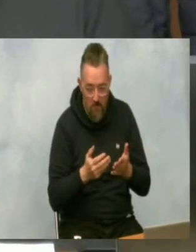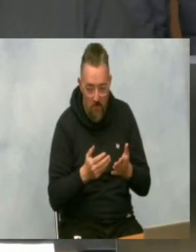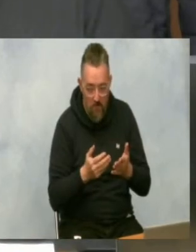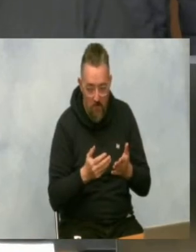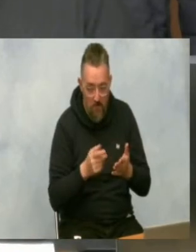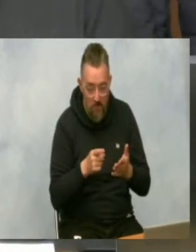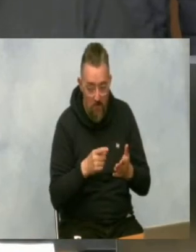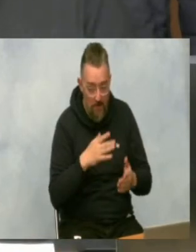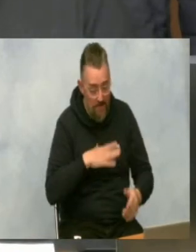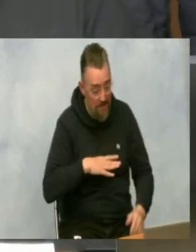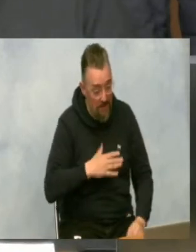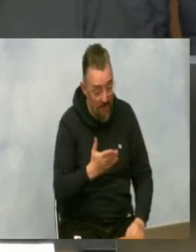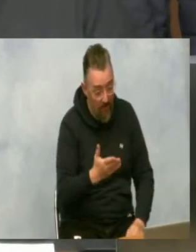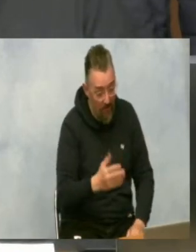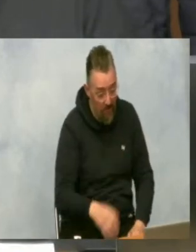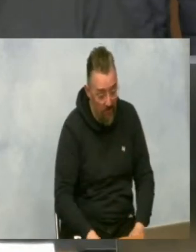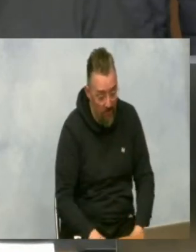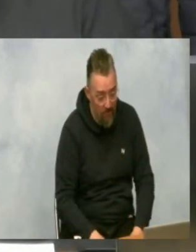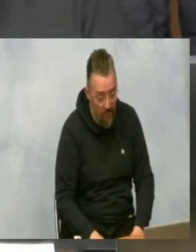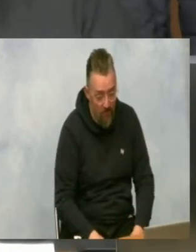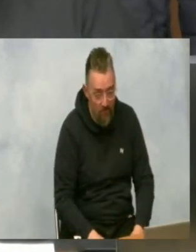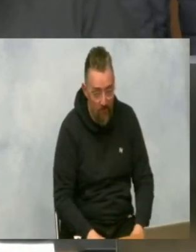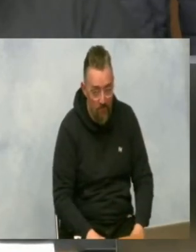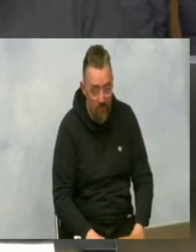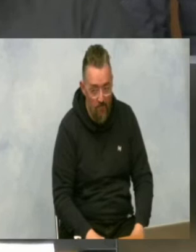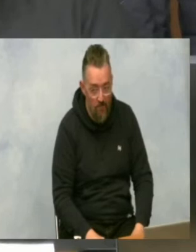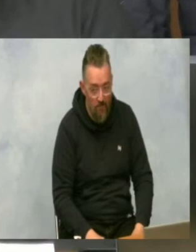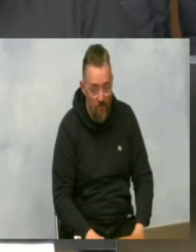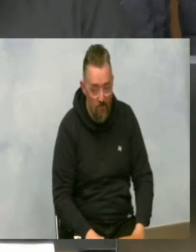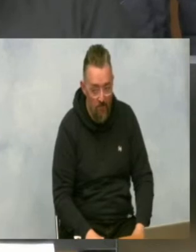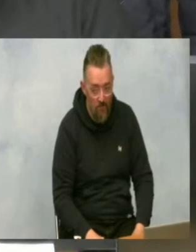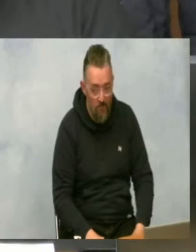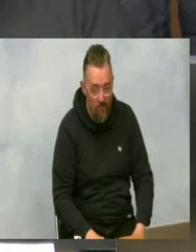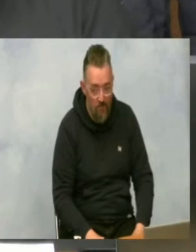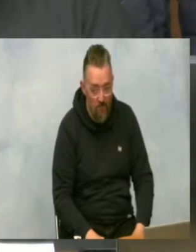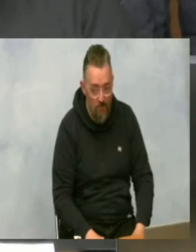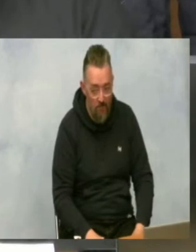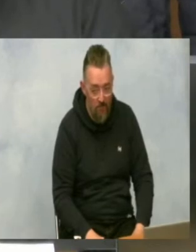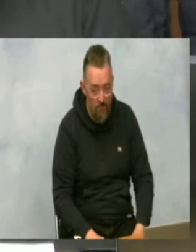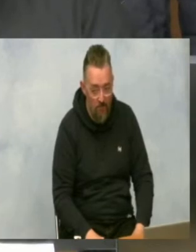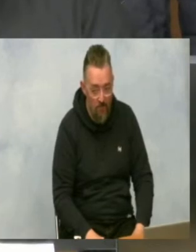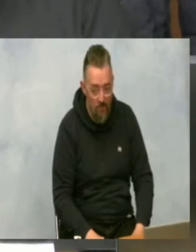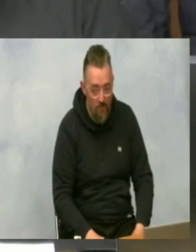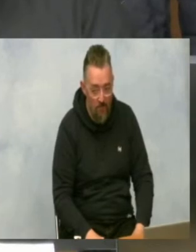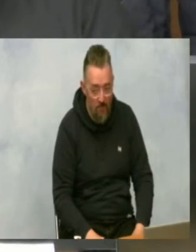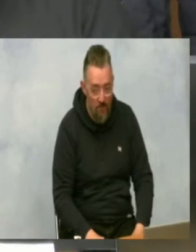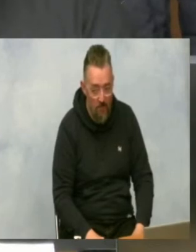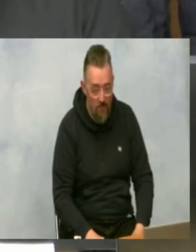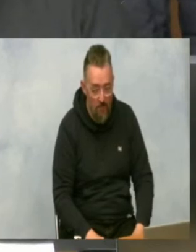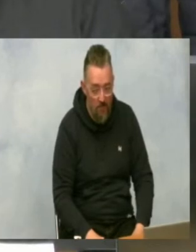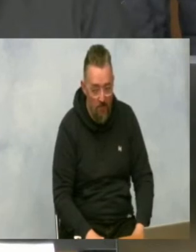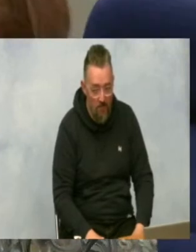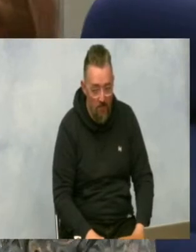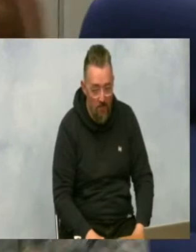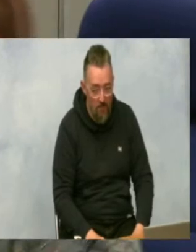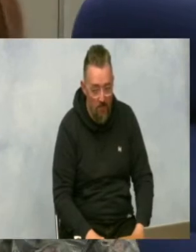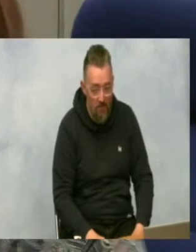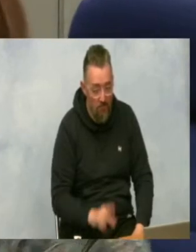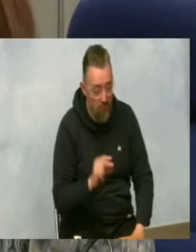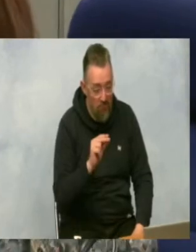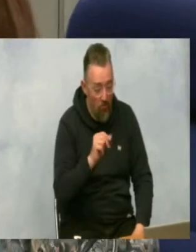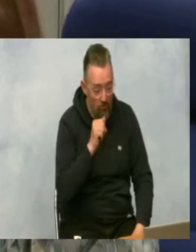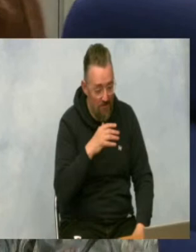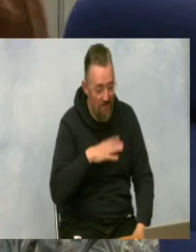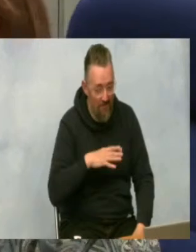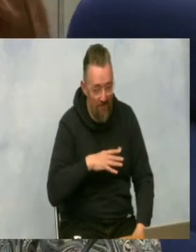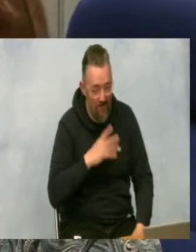Does that satisfy your question, Andrea? No, it doesn't.